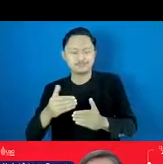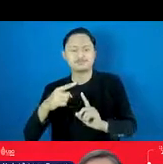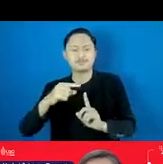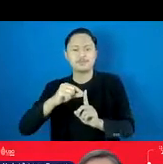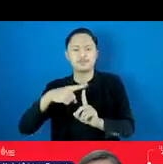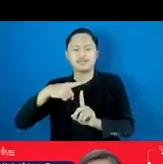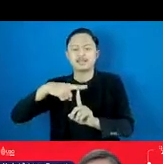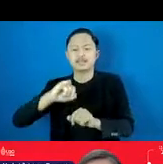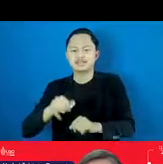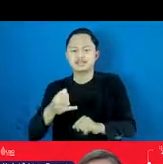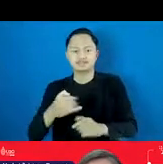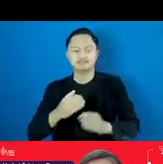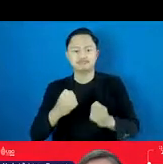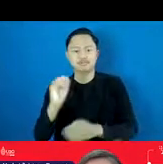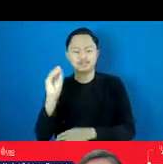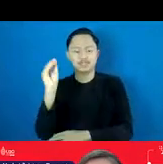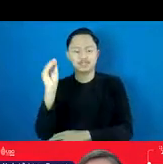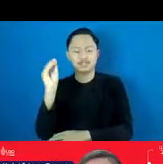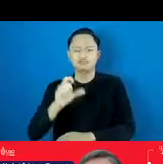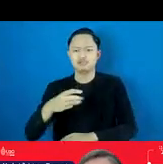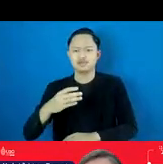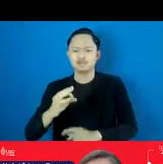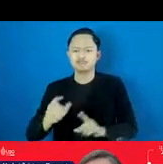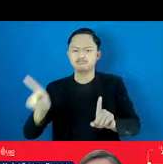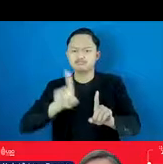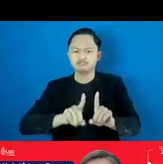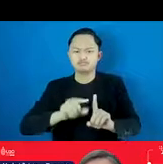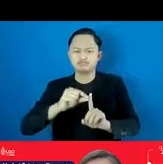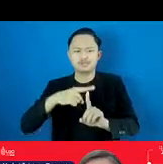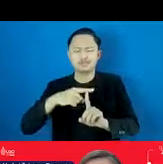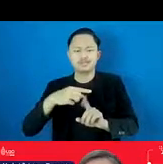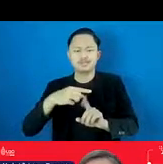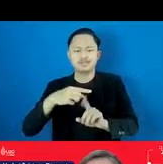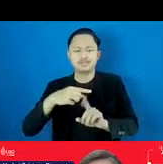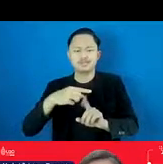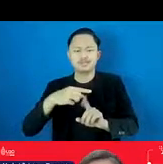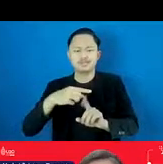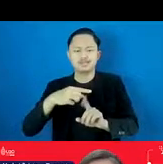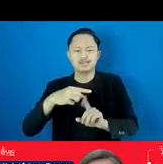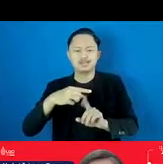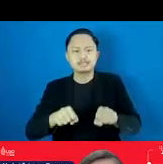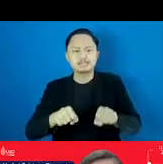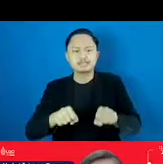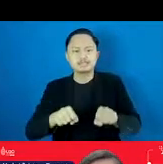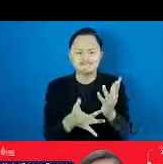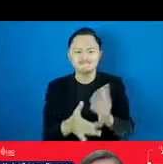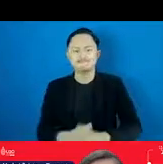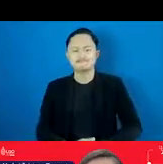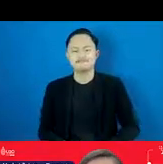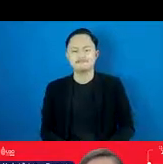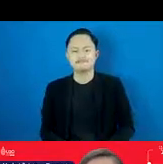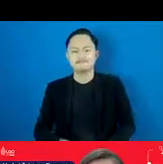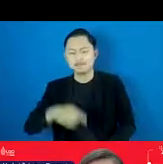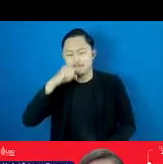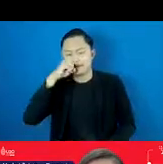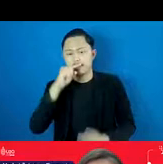Mr. Vikram Vaidya, the Senior Partner and VP EV Systems Engineering, Manifold Business Solutions, Mr.